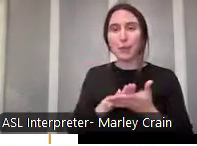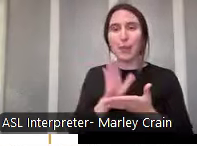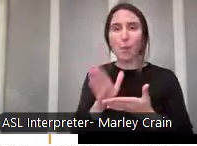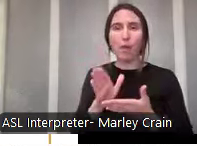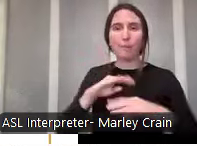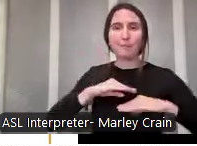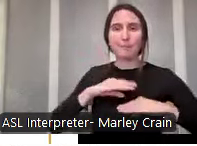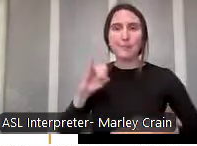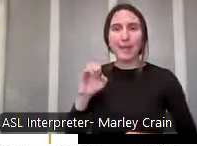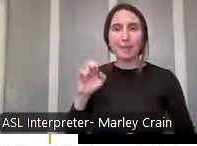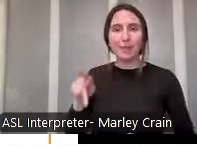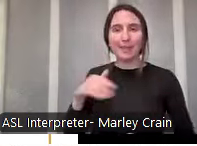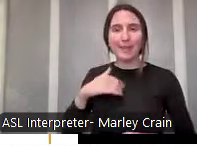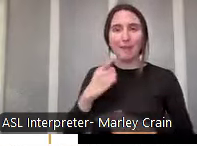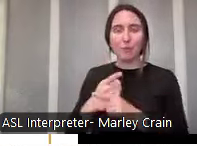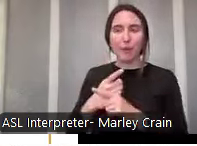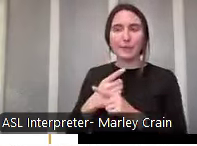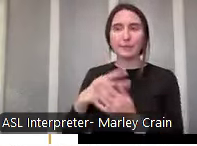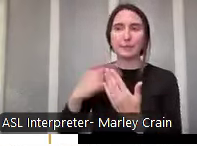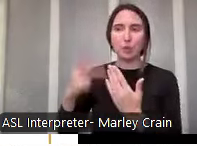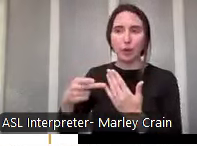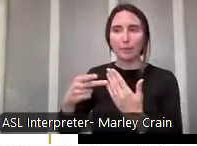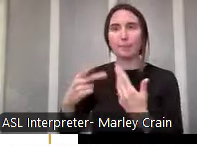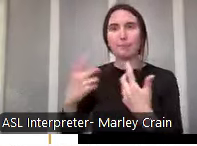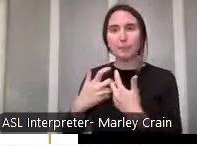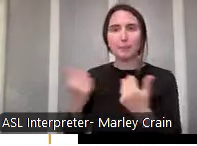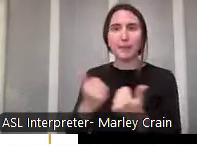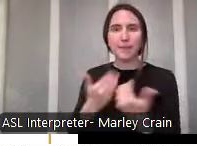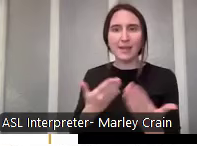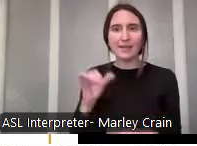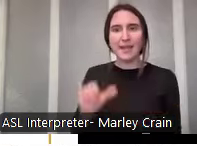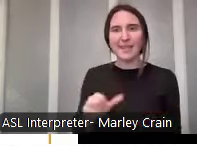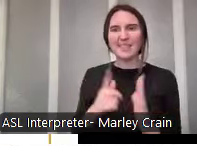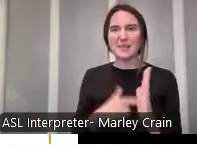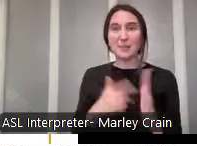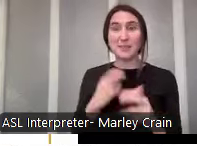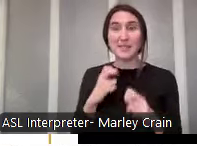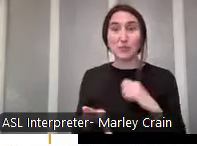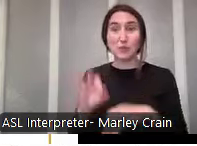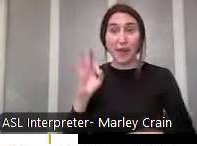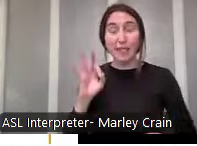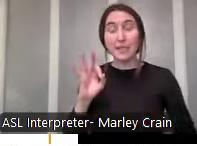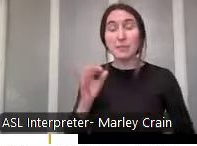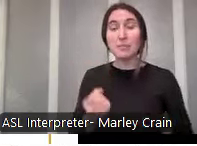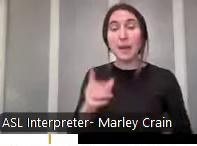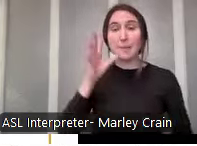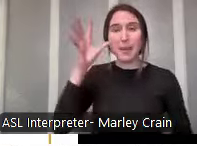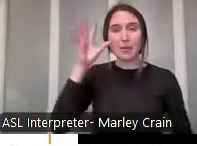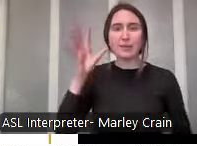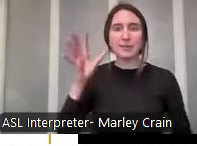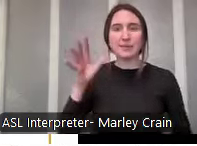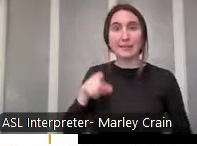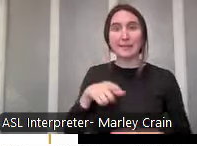and a program that's similar. So that's not always so easy, but we do have parents, especially this time of year, who don't